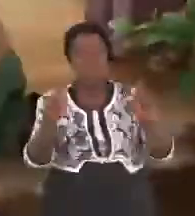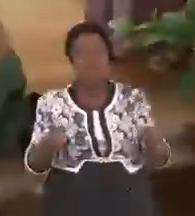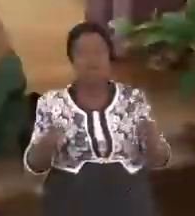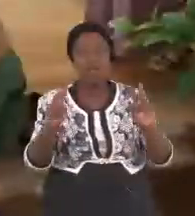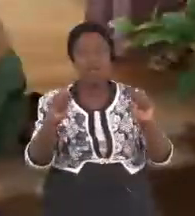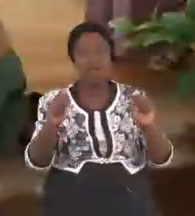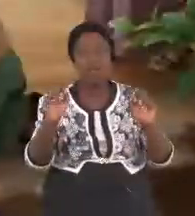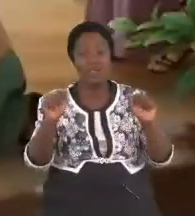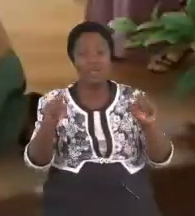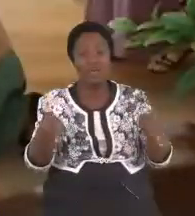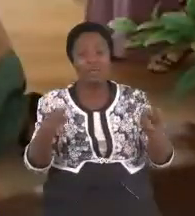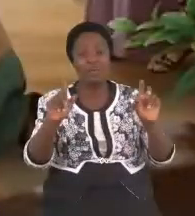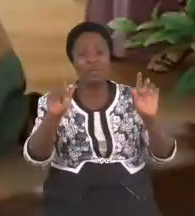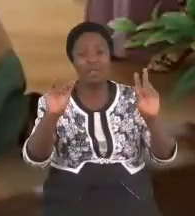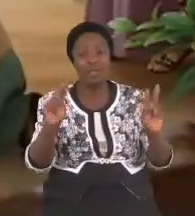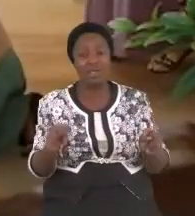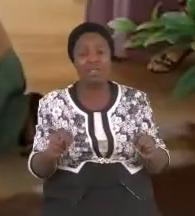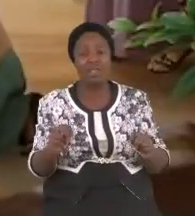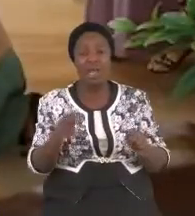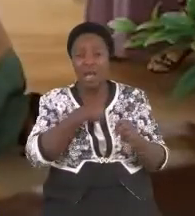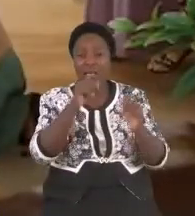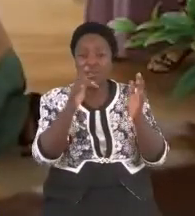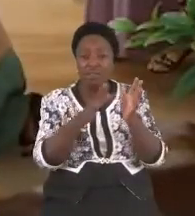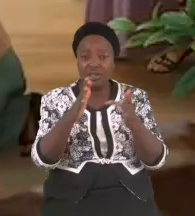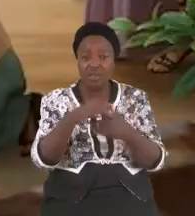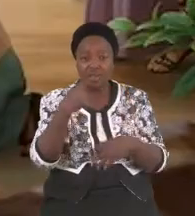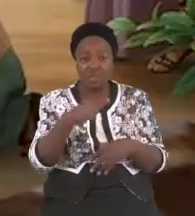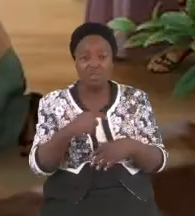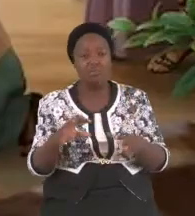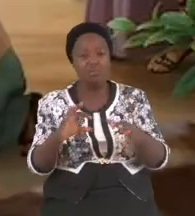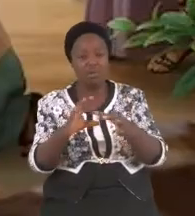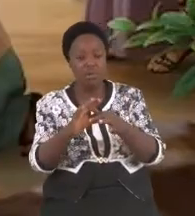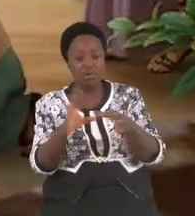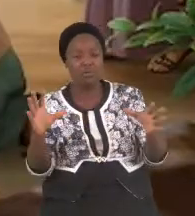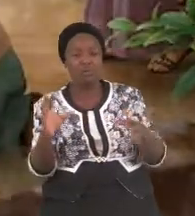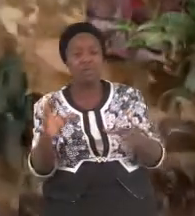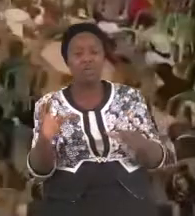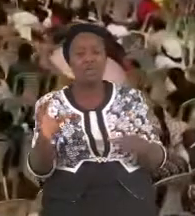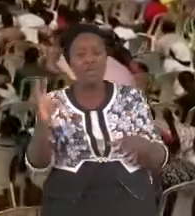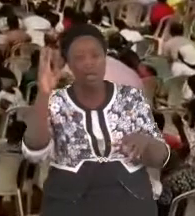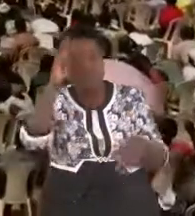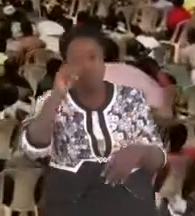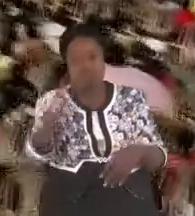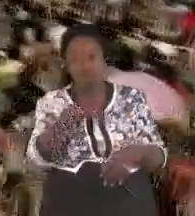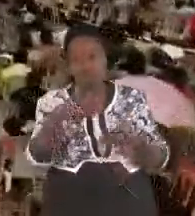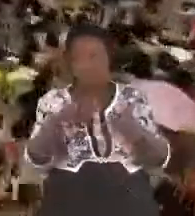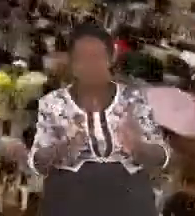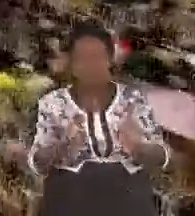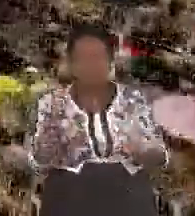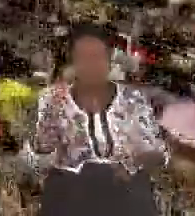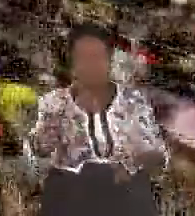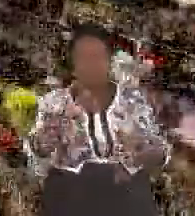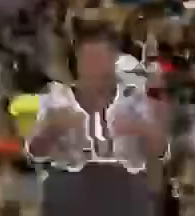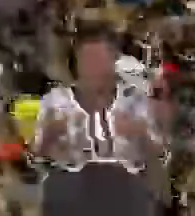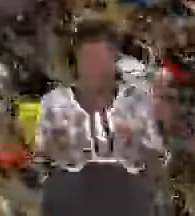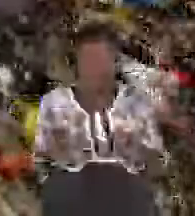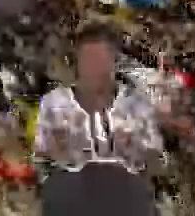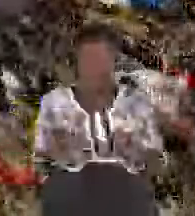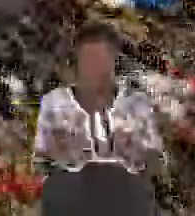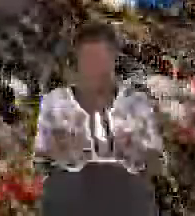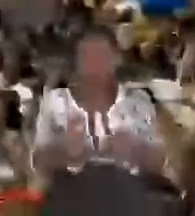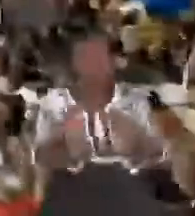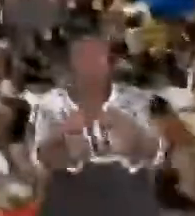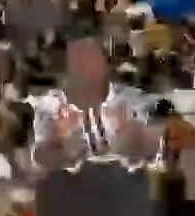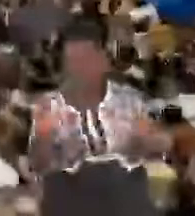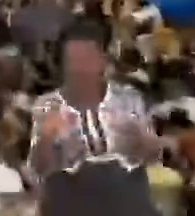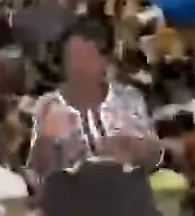unto them, loose him, let him go. Loose him and